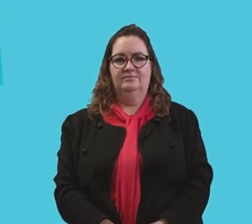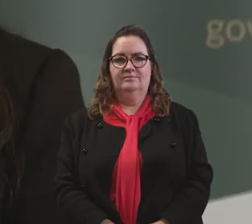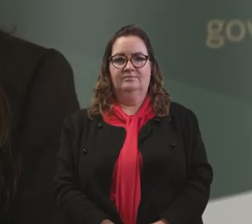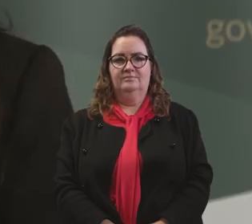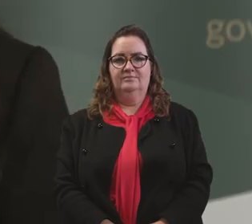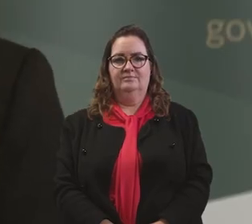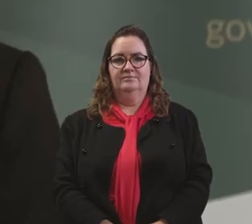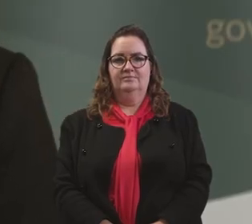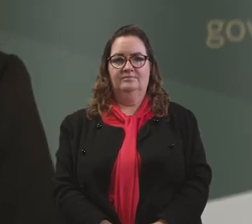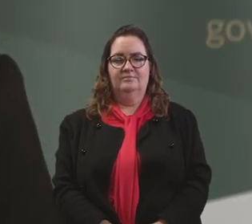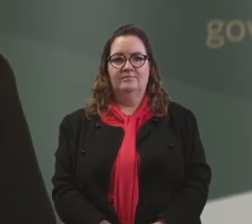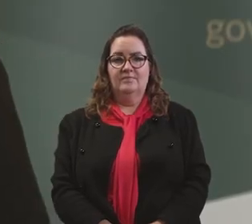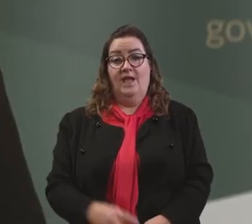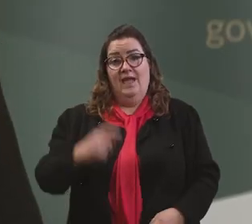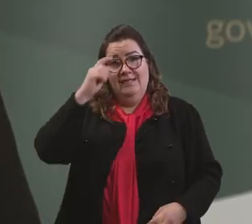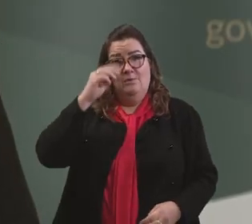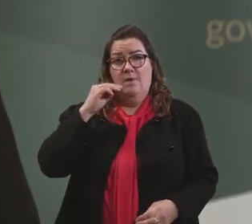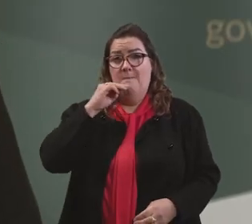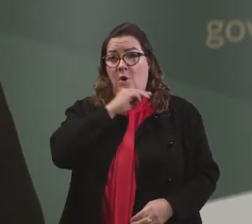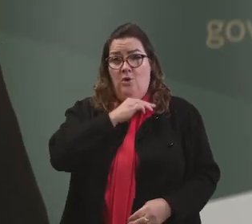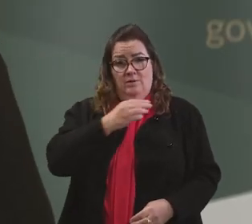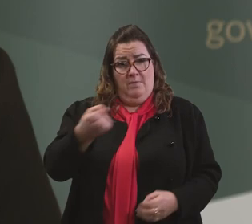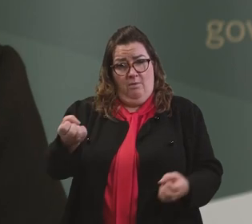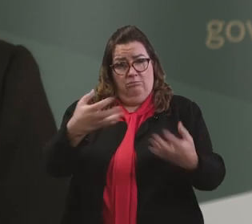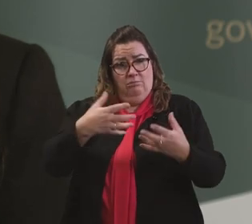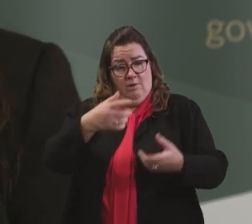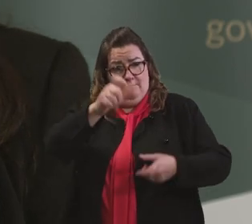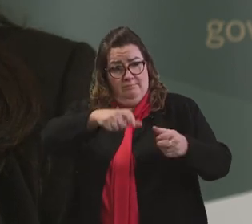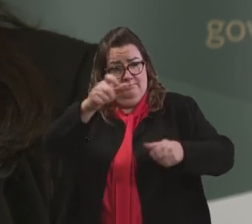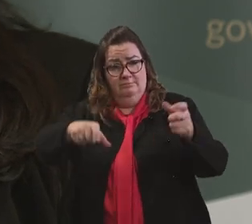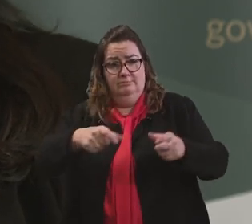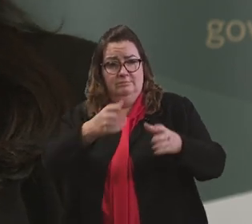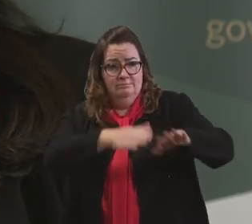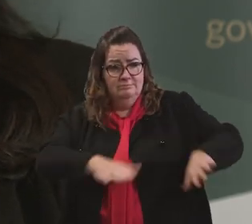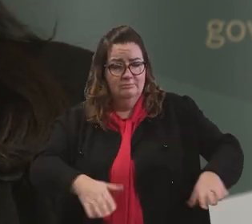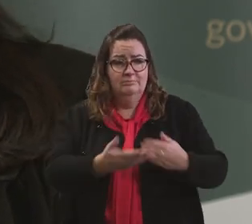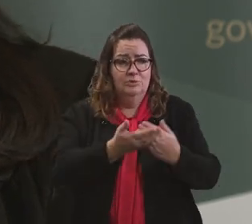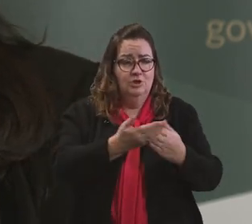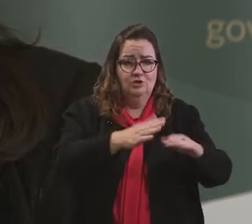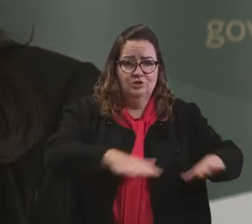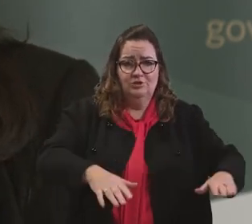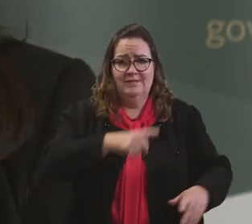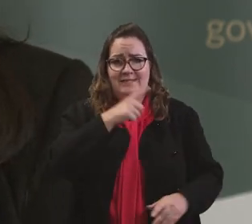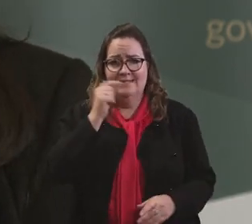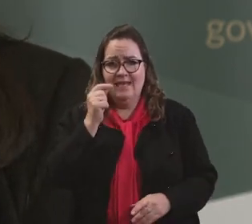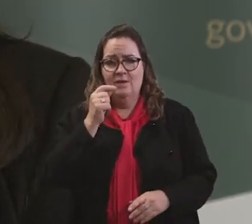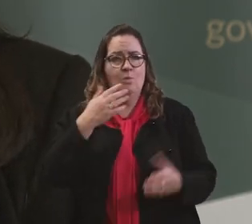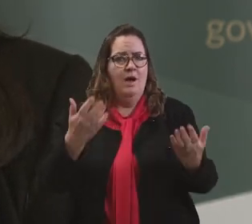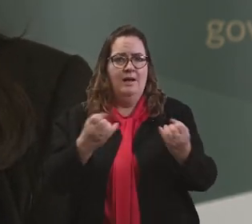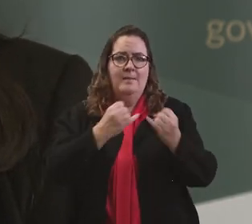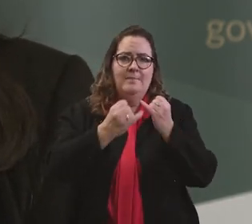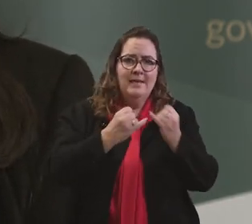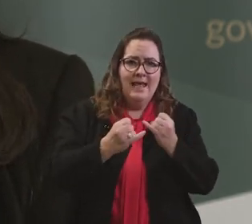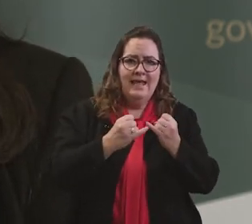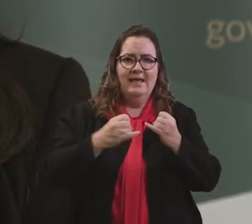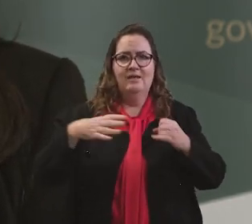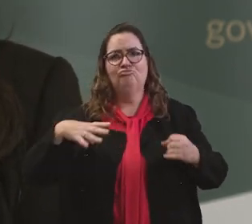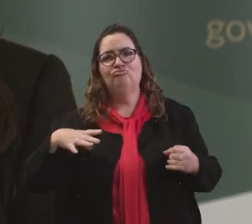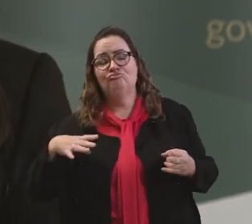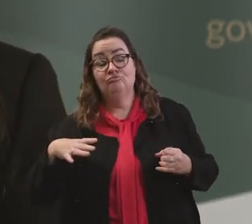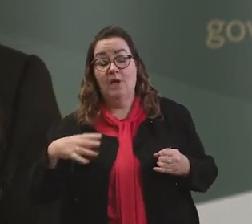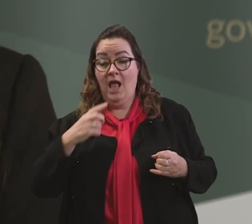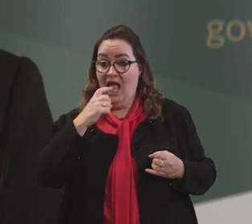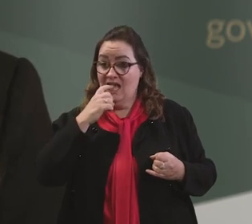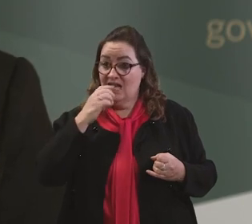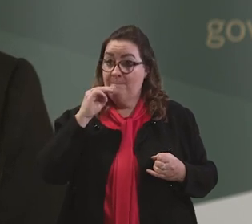I think what's really significant about what we've heard from young children in Ireland is the fact that play and recreation is so important to them.